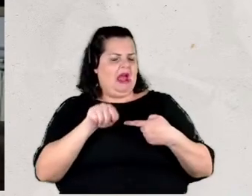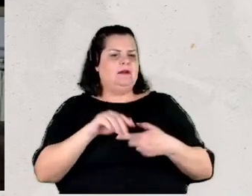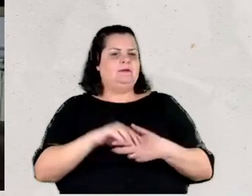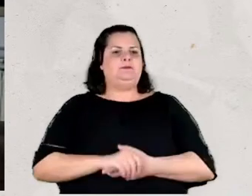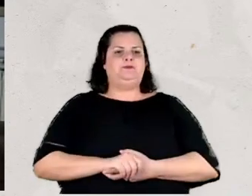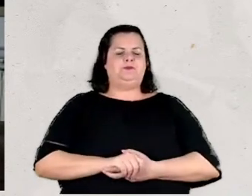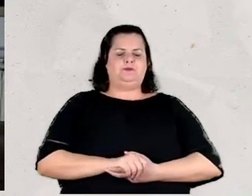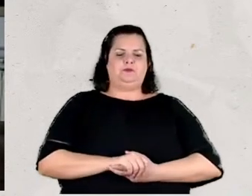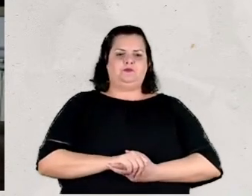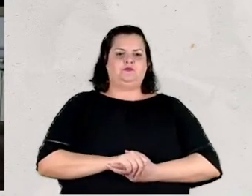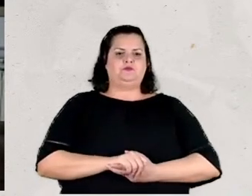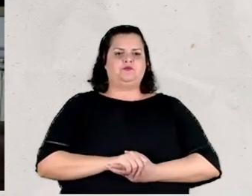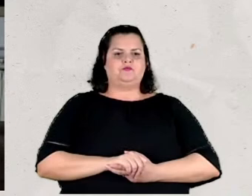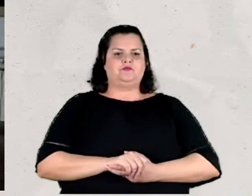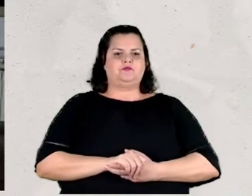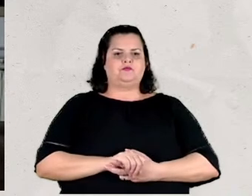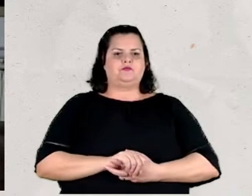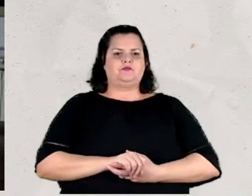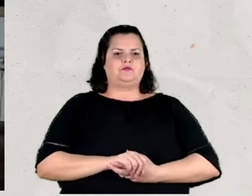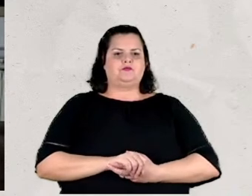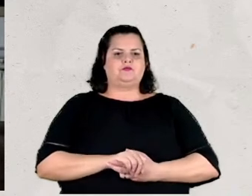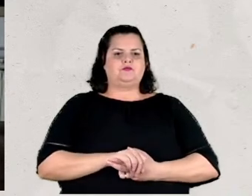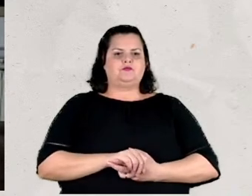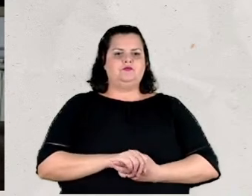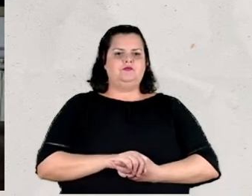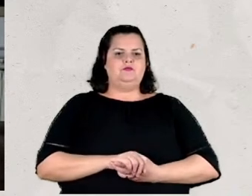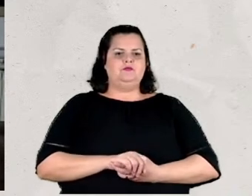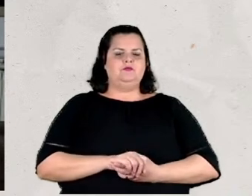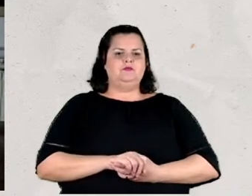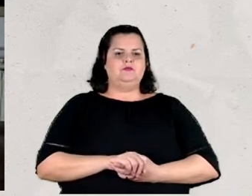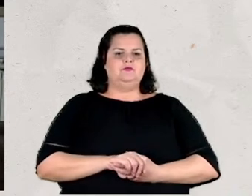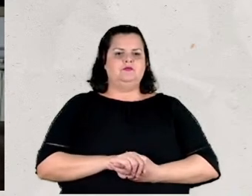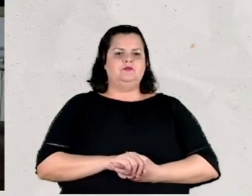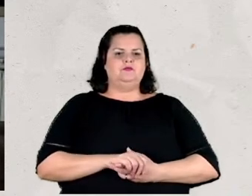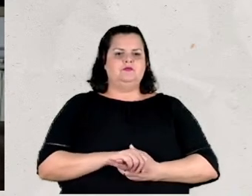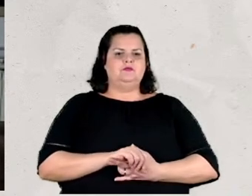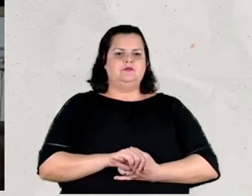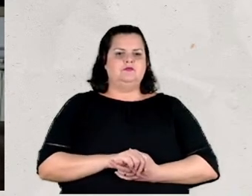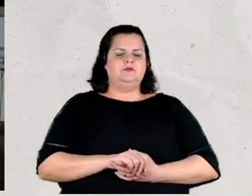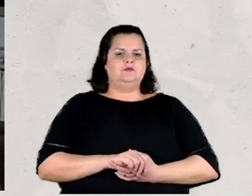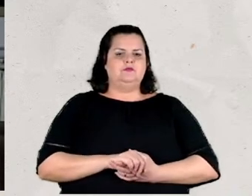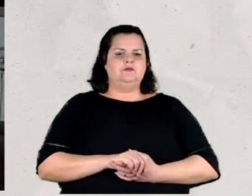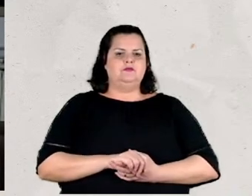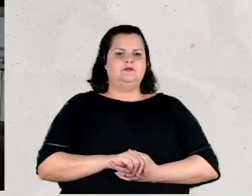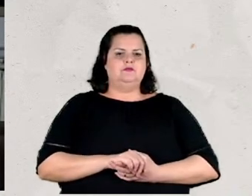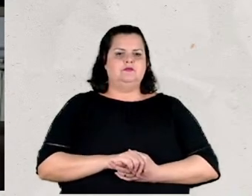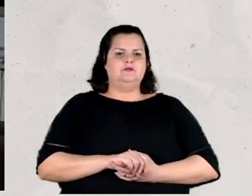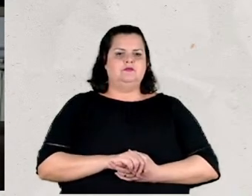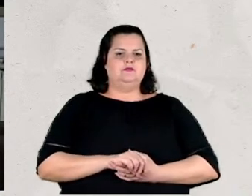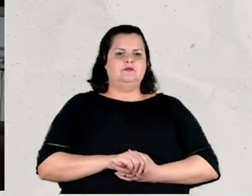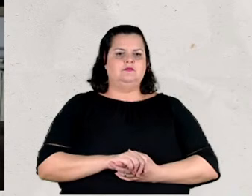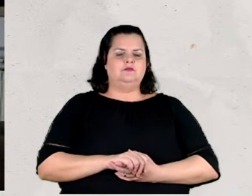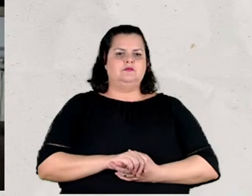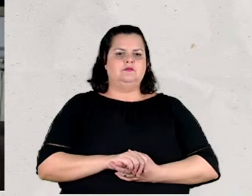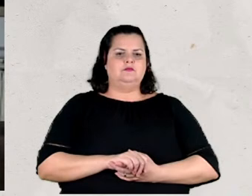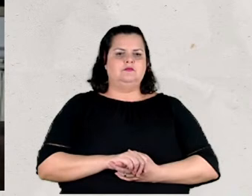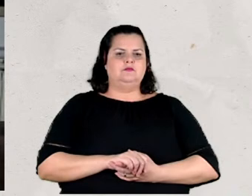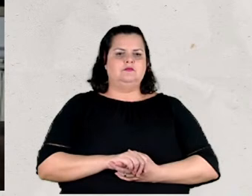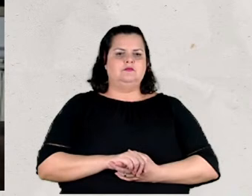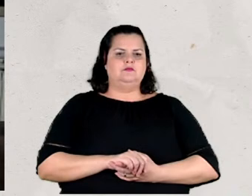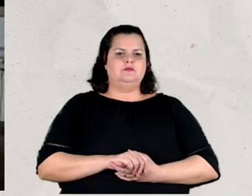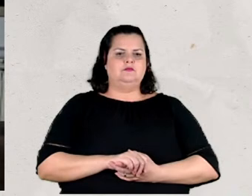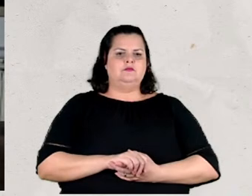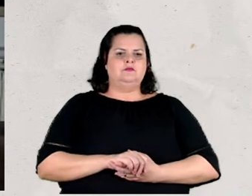Biden in the political of Israel. Oh, you mean in terms of our election? Yes. Well,